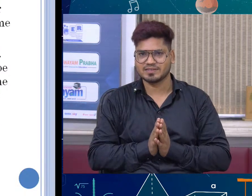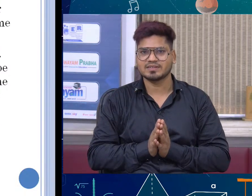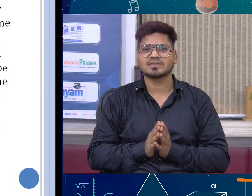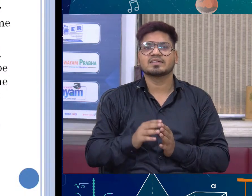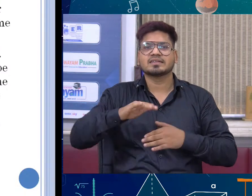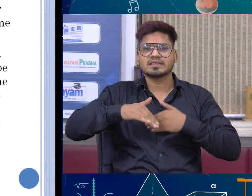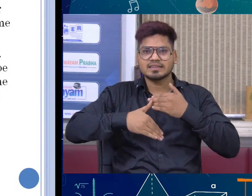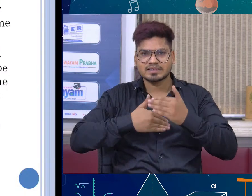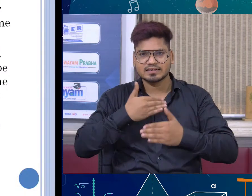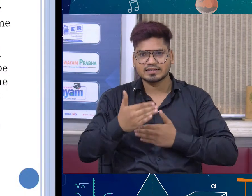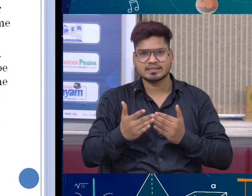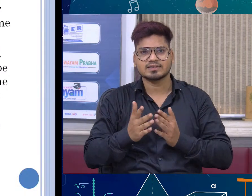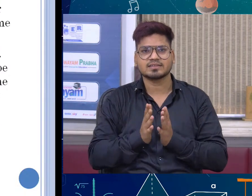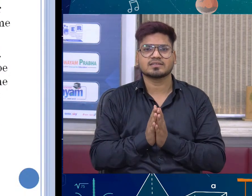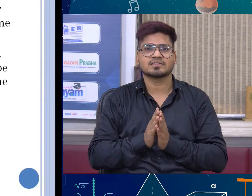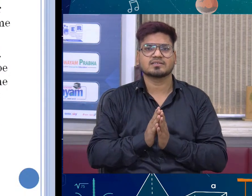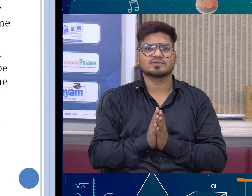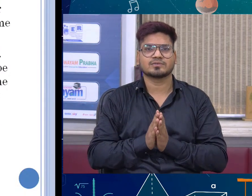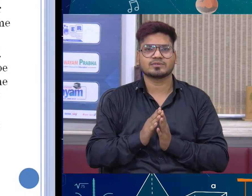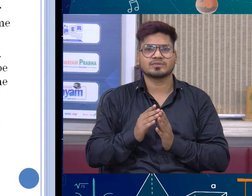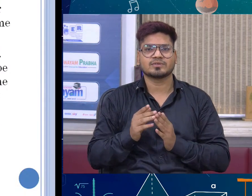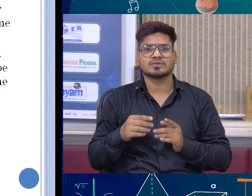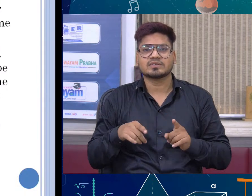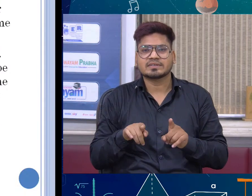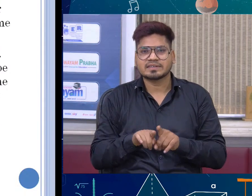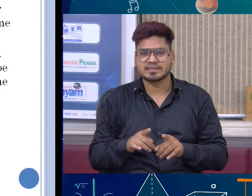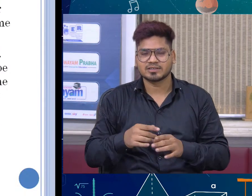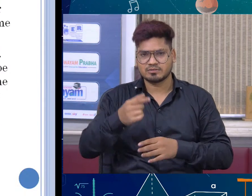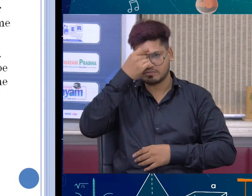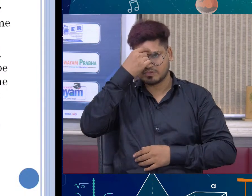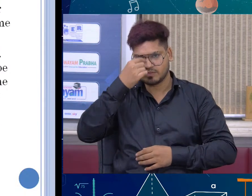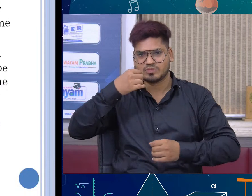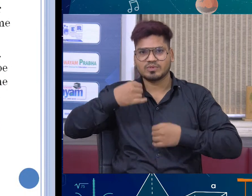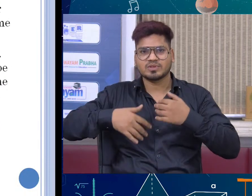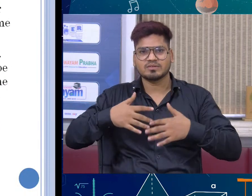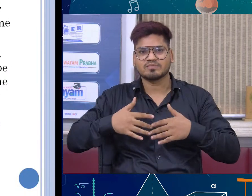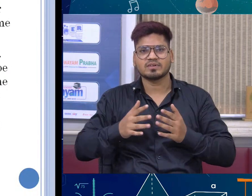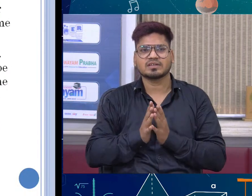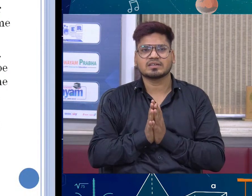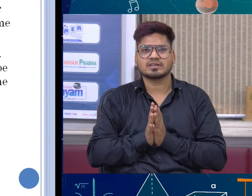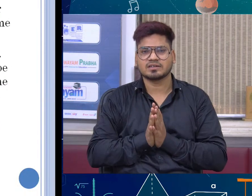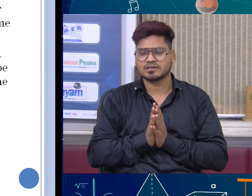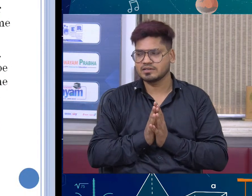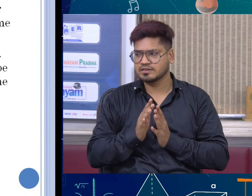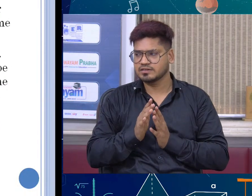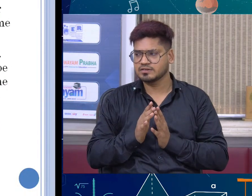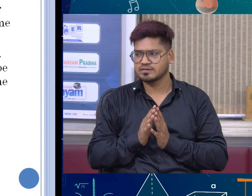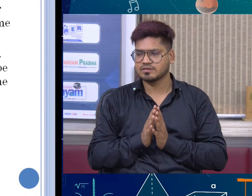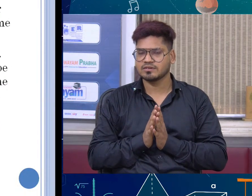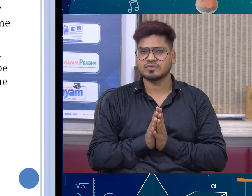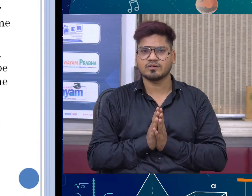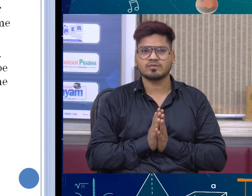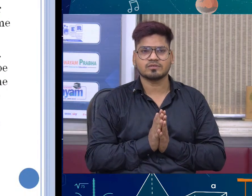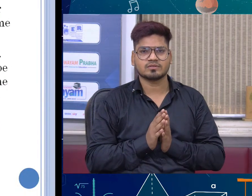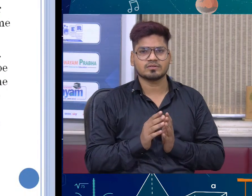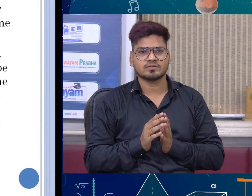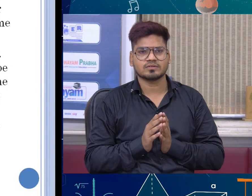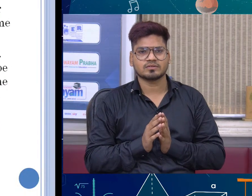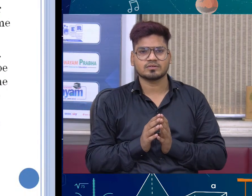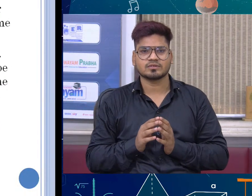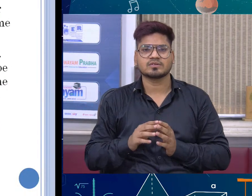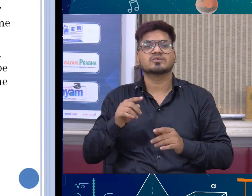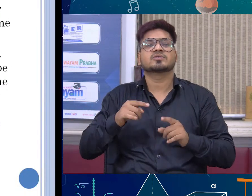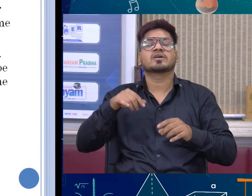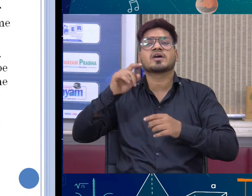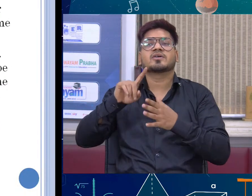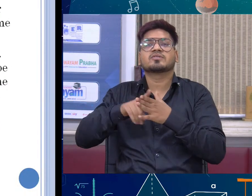And when he returned to the experiment, these aren't raindrops falling from the sky, they are now coins. The big